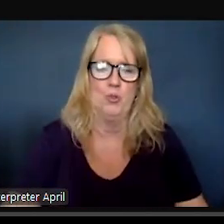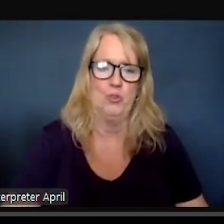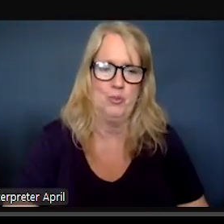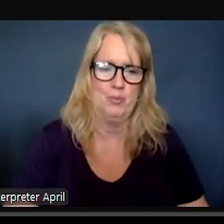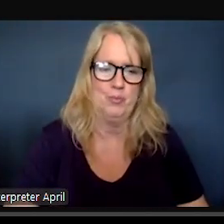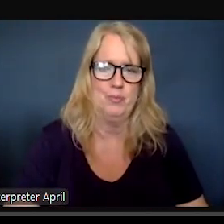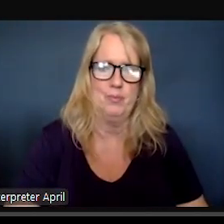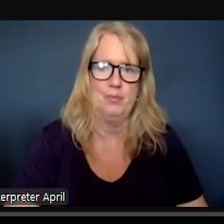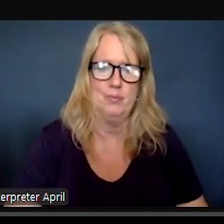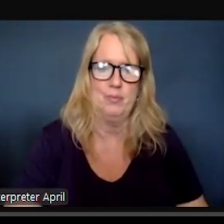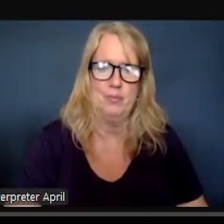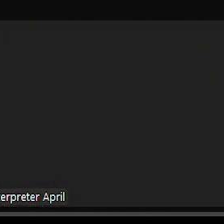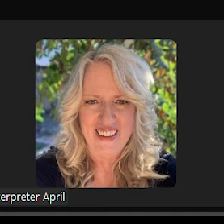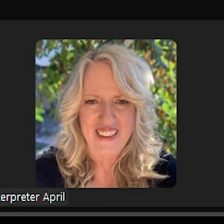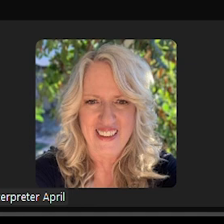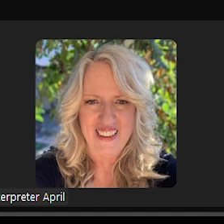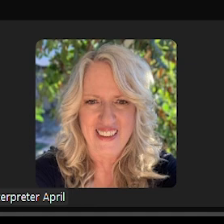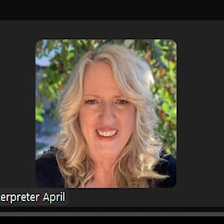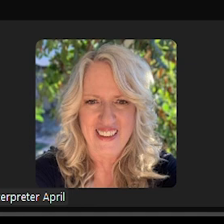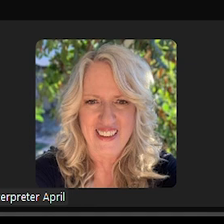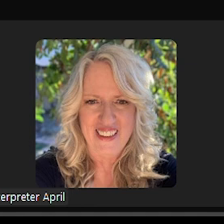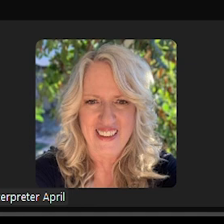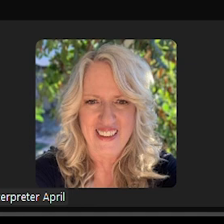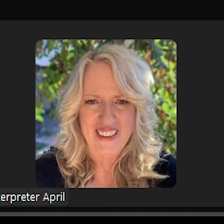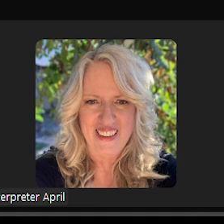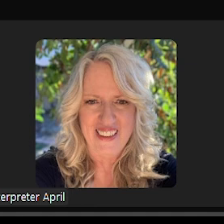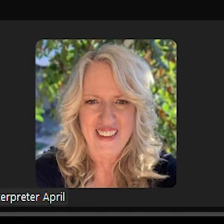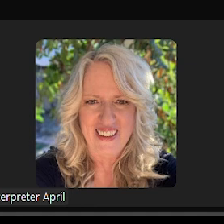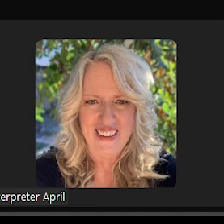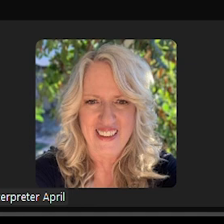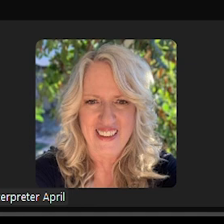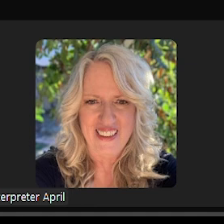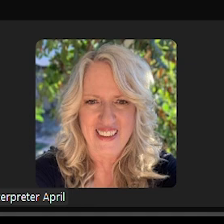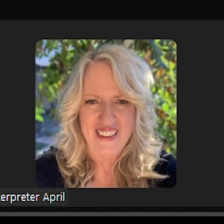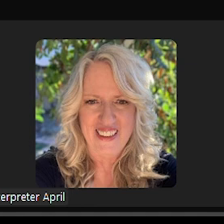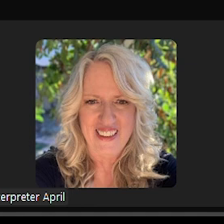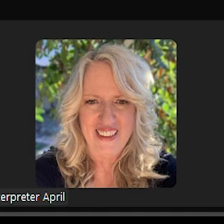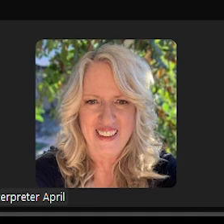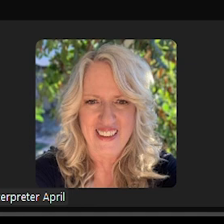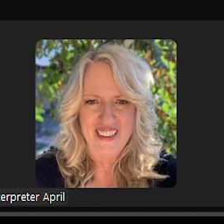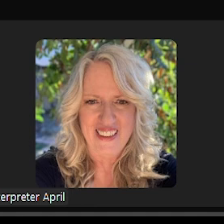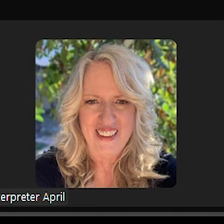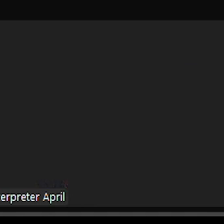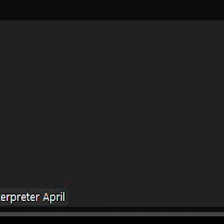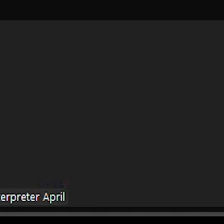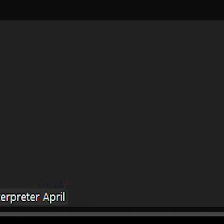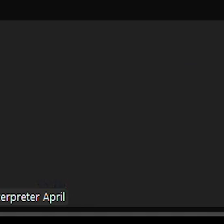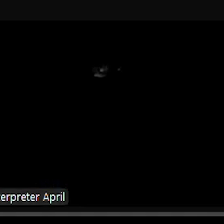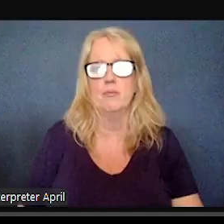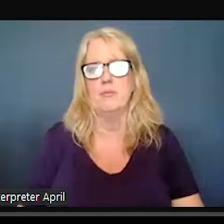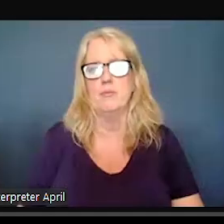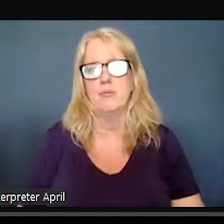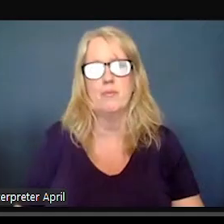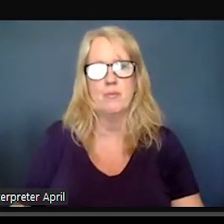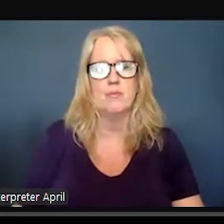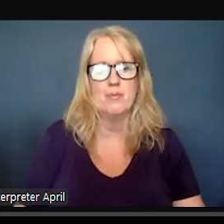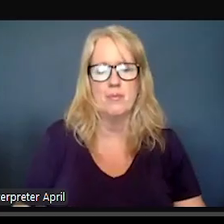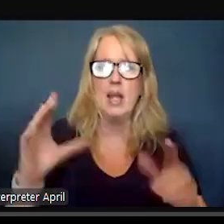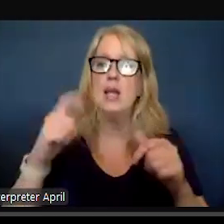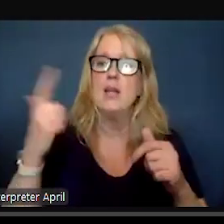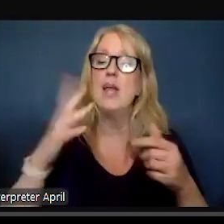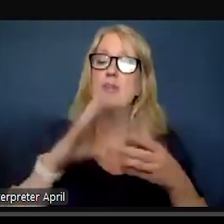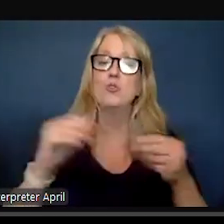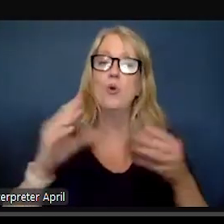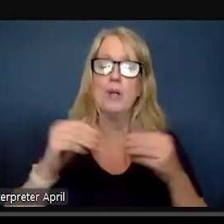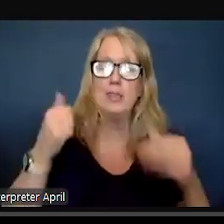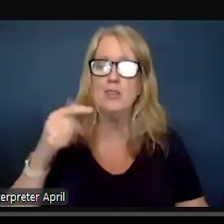And this is another story in the New York Times that says what my daughter told